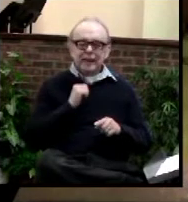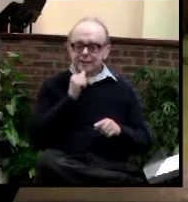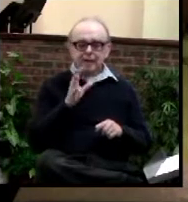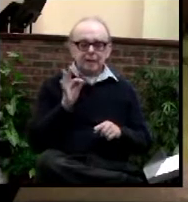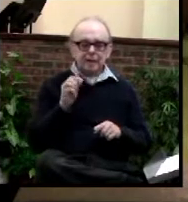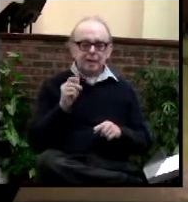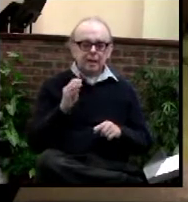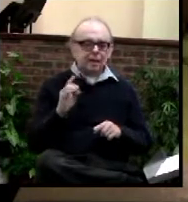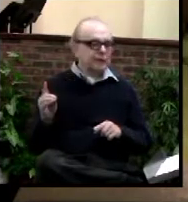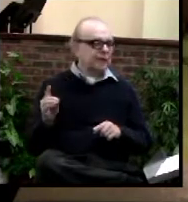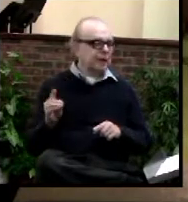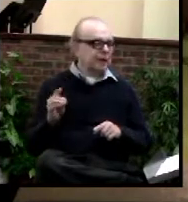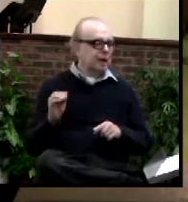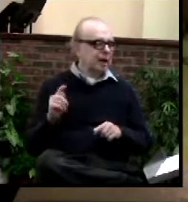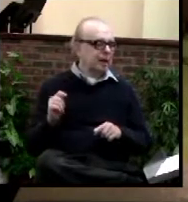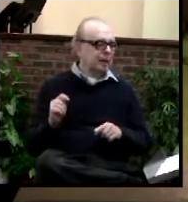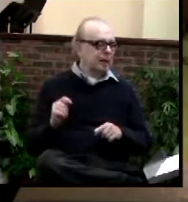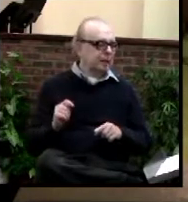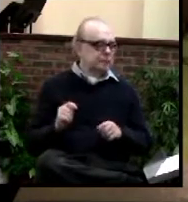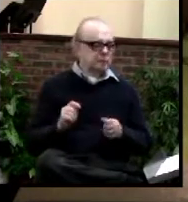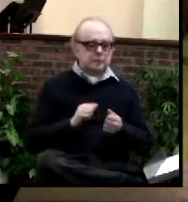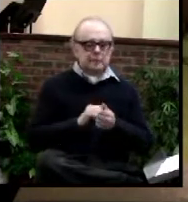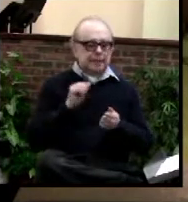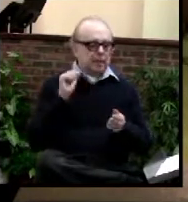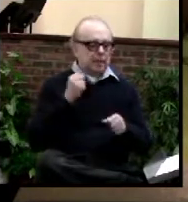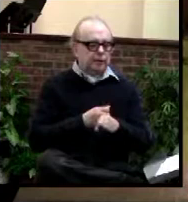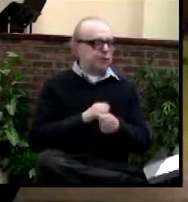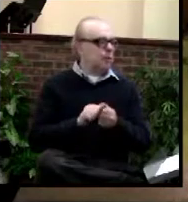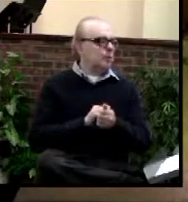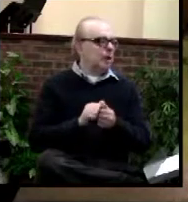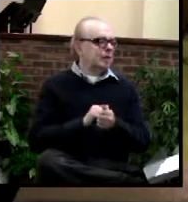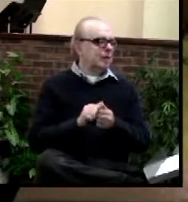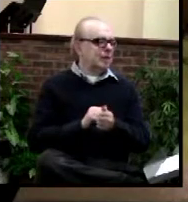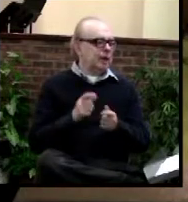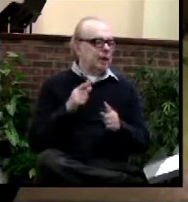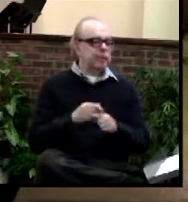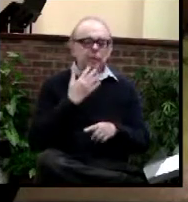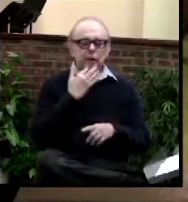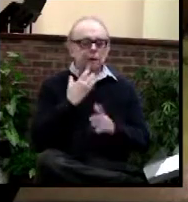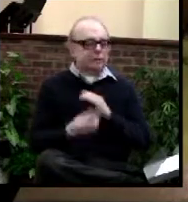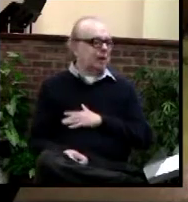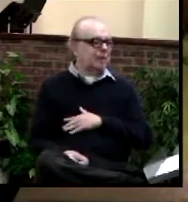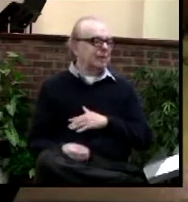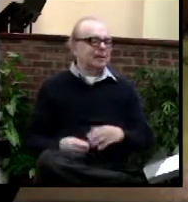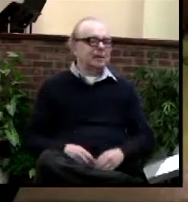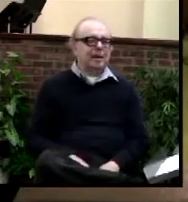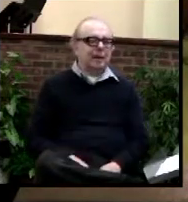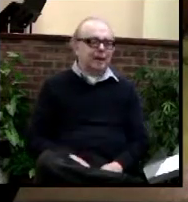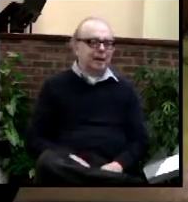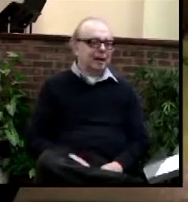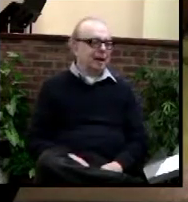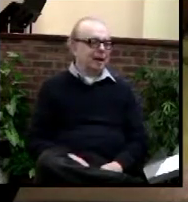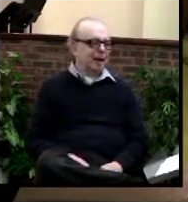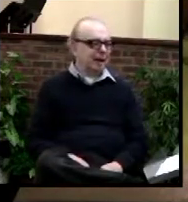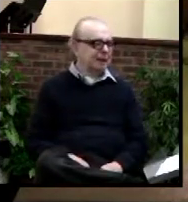to be pre-washed, stone-washed, or as my wife isn't in here, pre-washed and